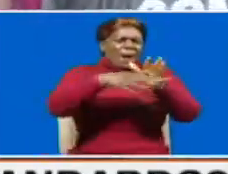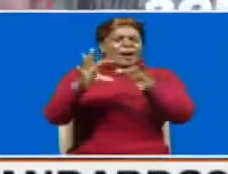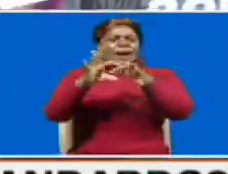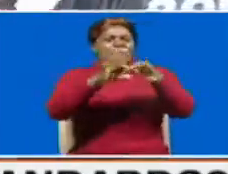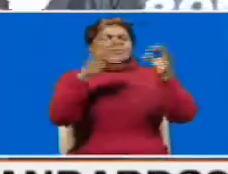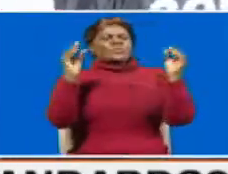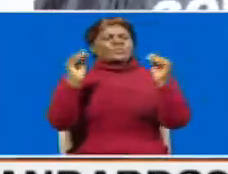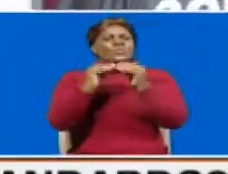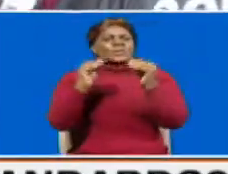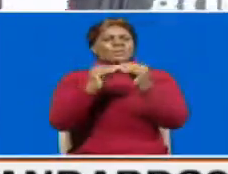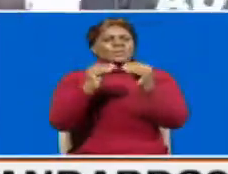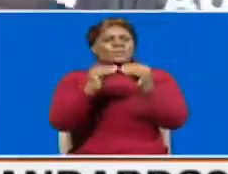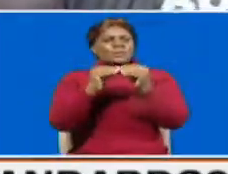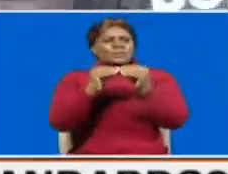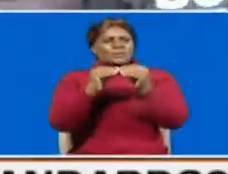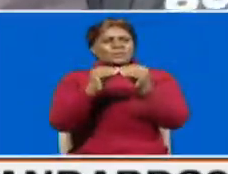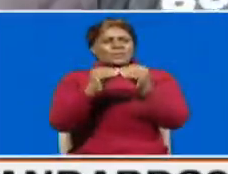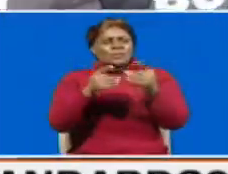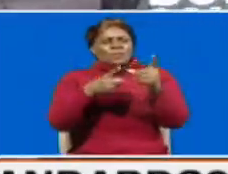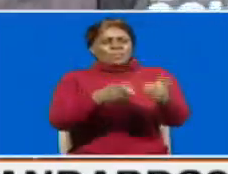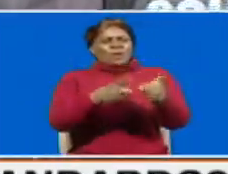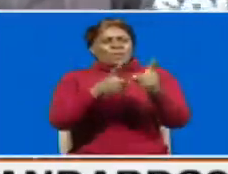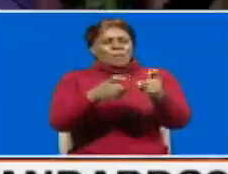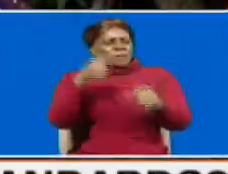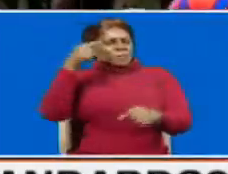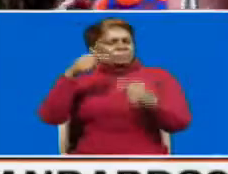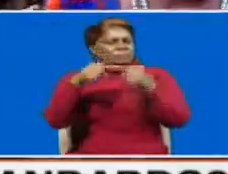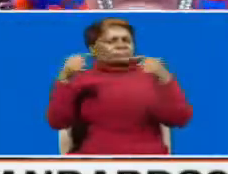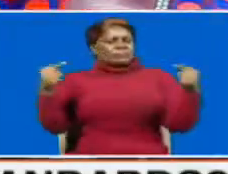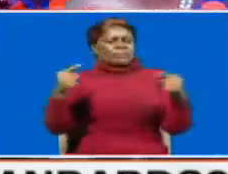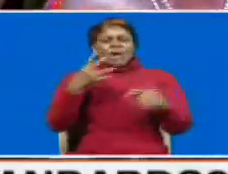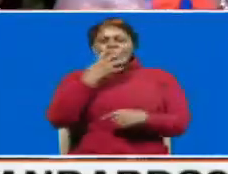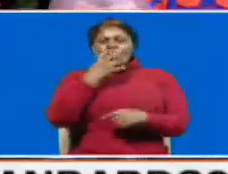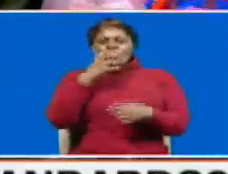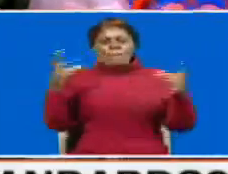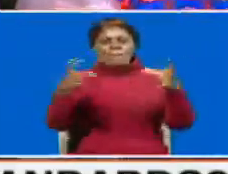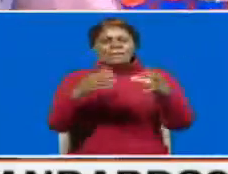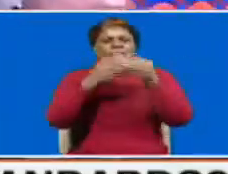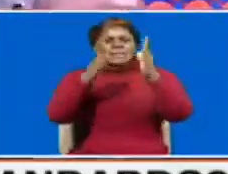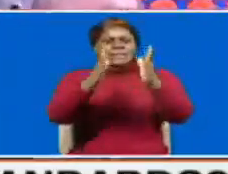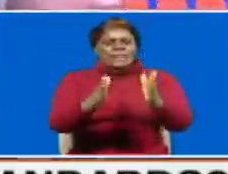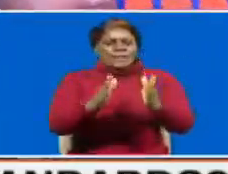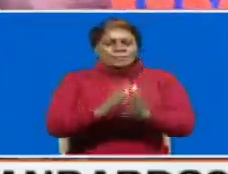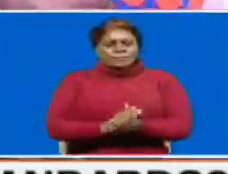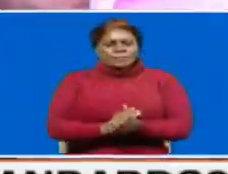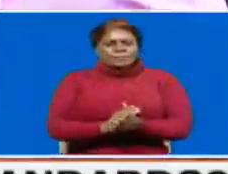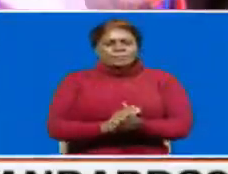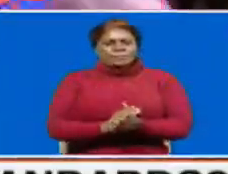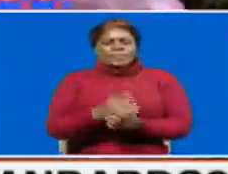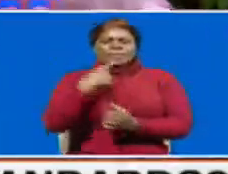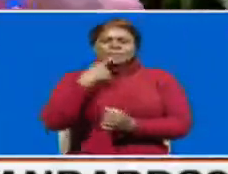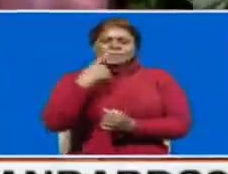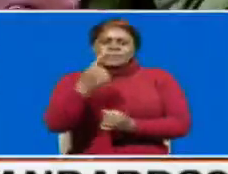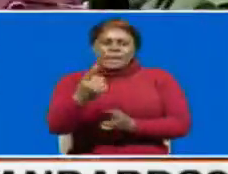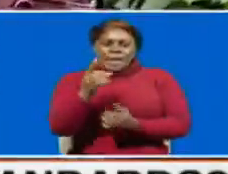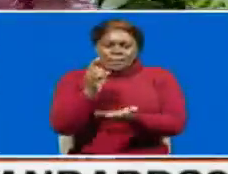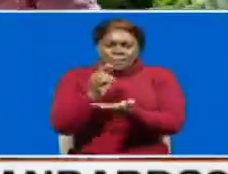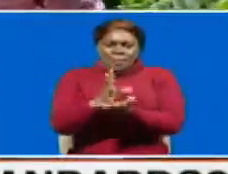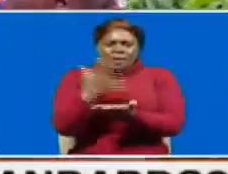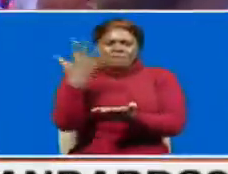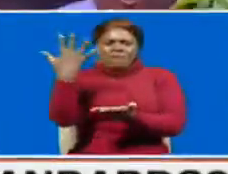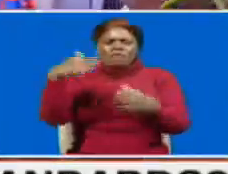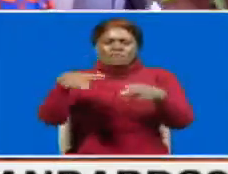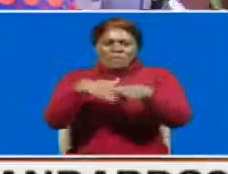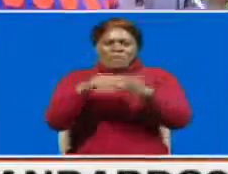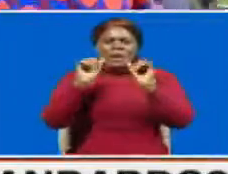Azimio meeting in Manzoni and accused of being a rebel. ODM party leader John Mbadi has already informed those expelled that